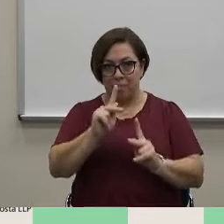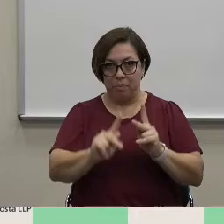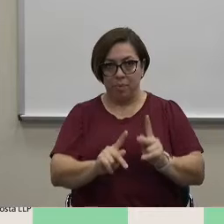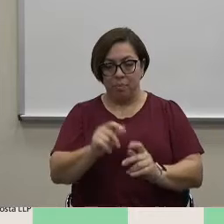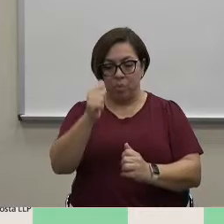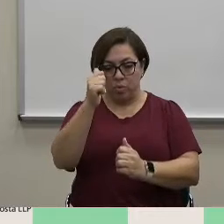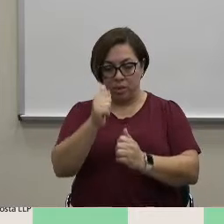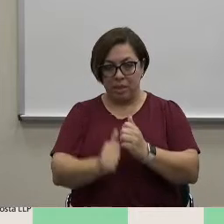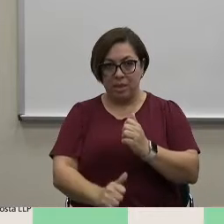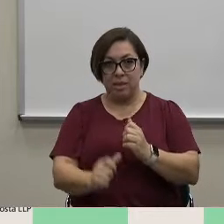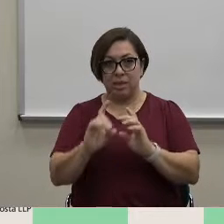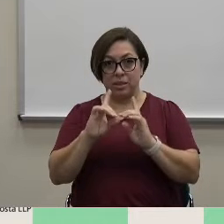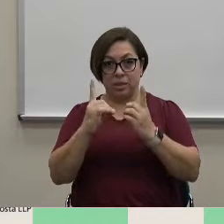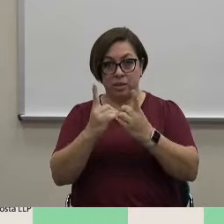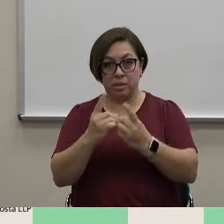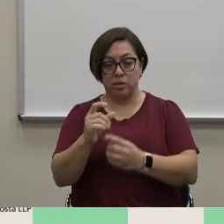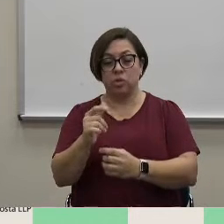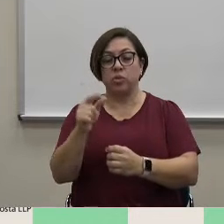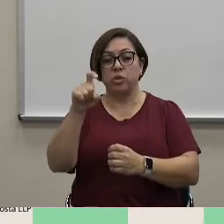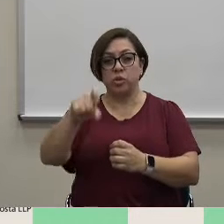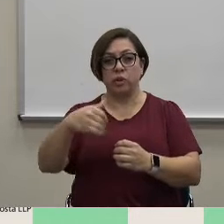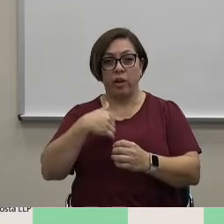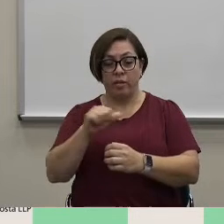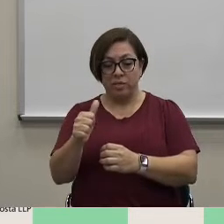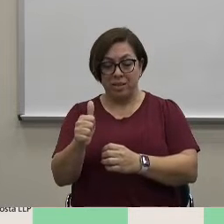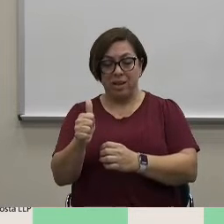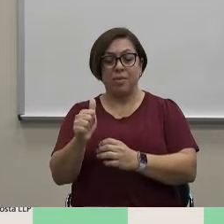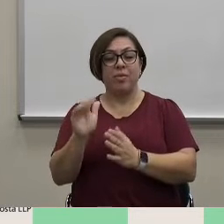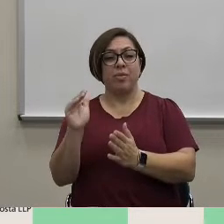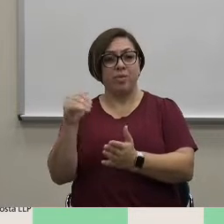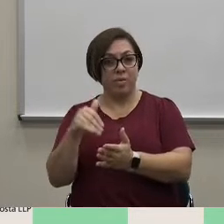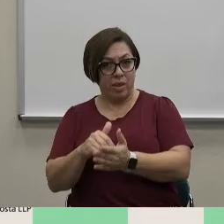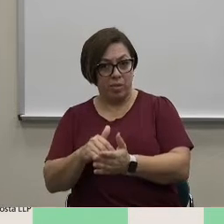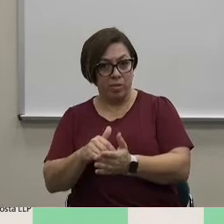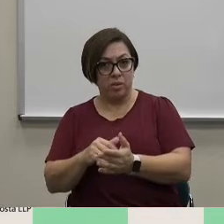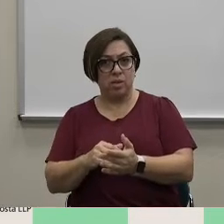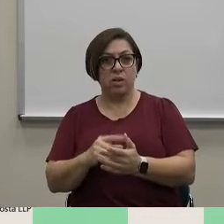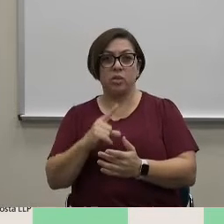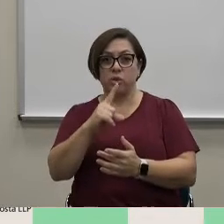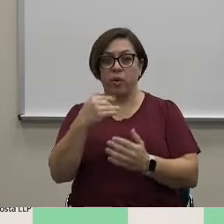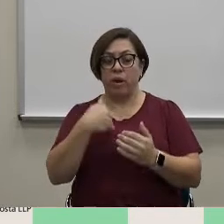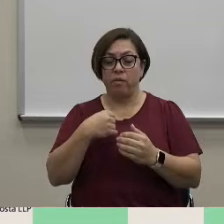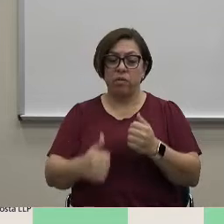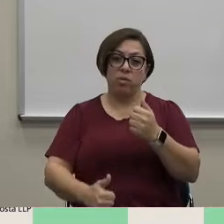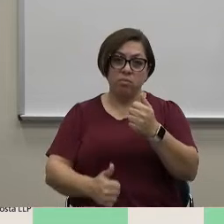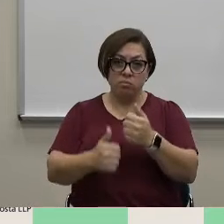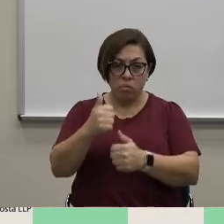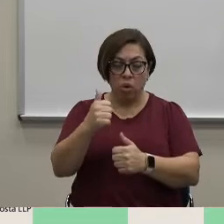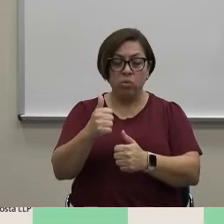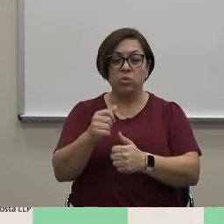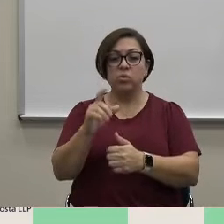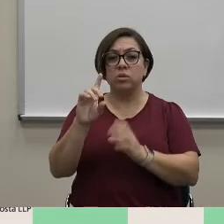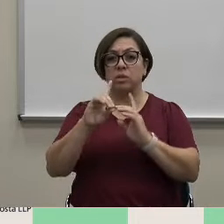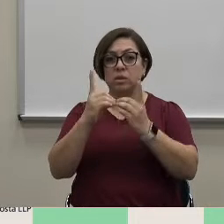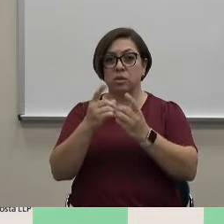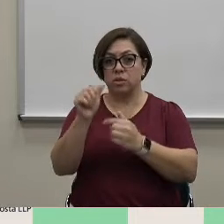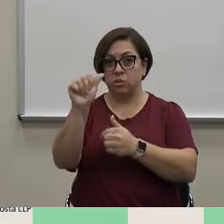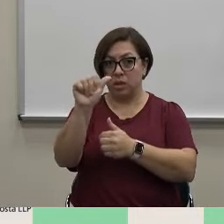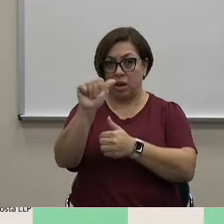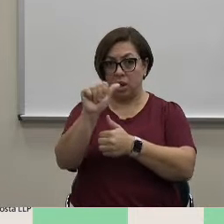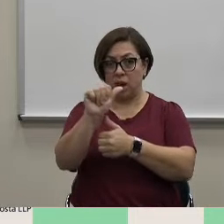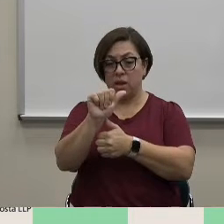have 10,000 in it. Here we have our most populous district is District A, which is at